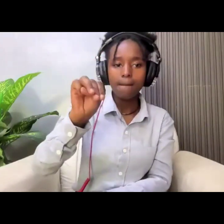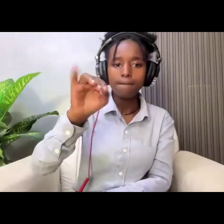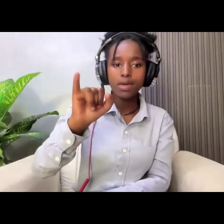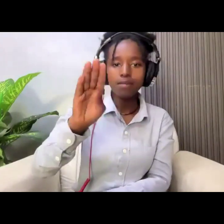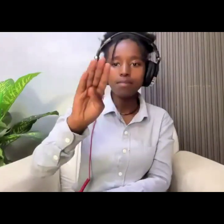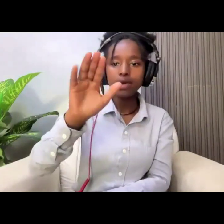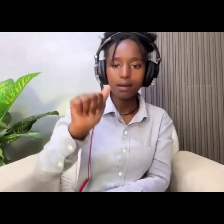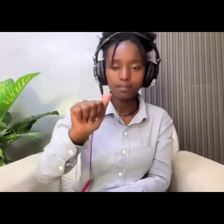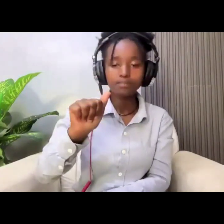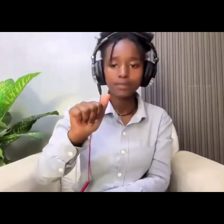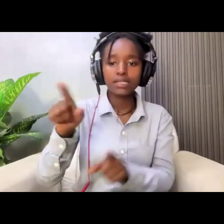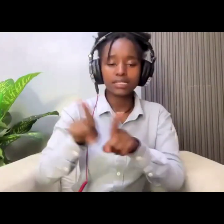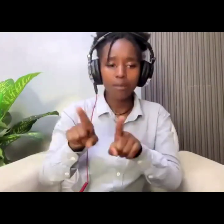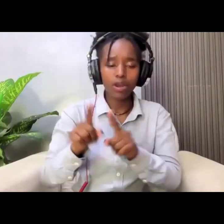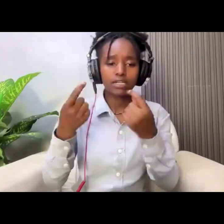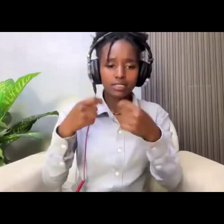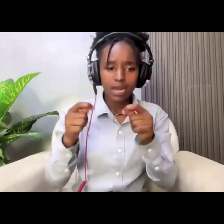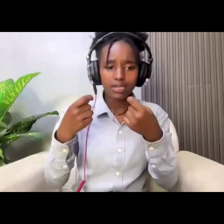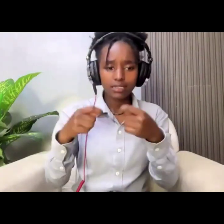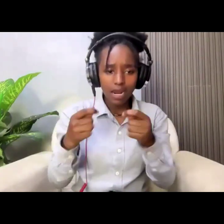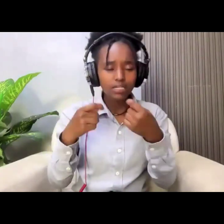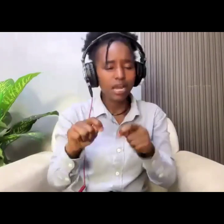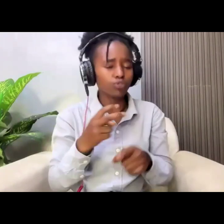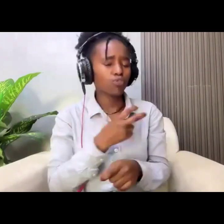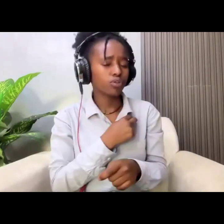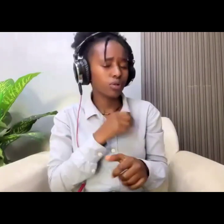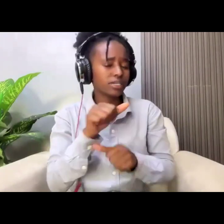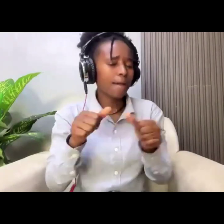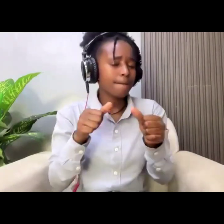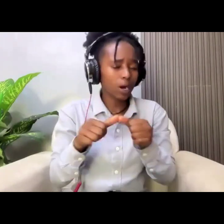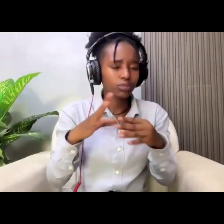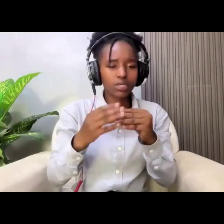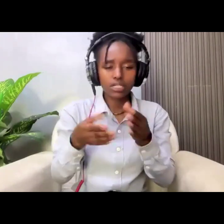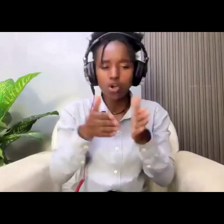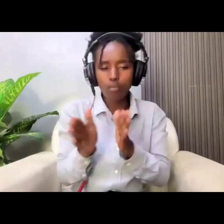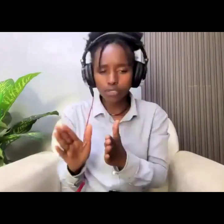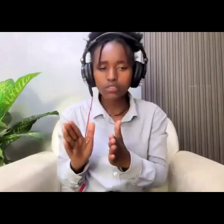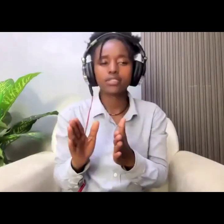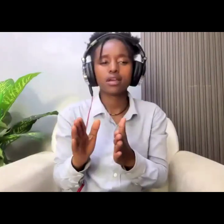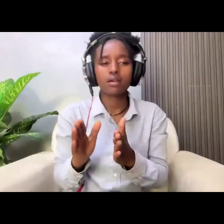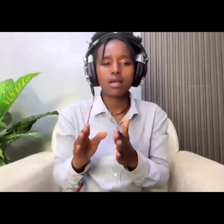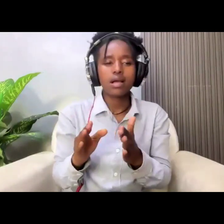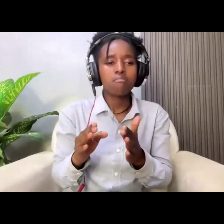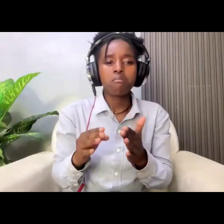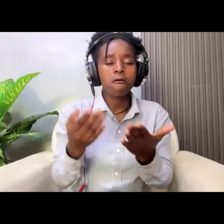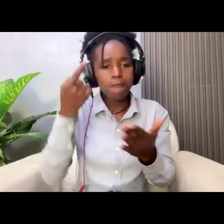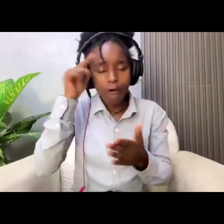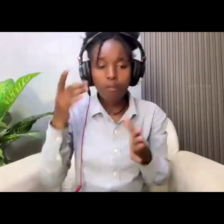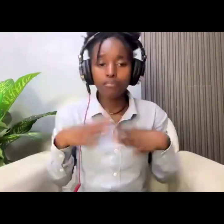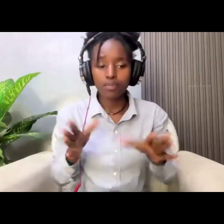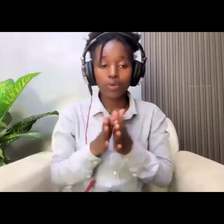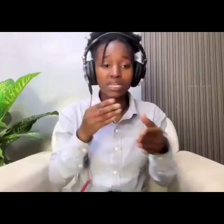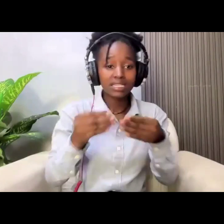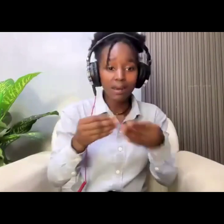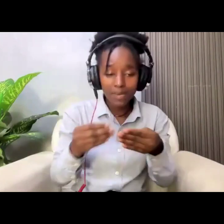consultation for the development of pathways of articulations for the vocational training in Namibia.